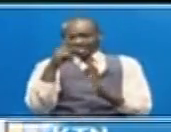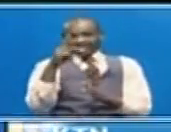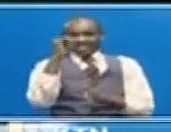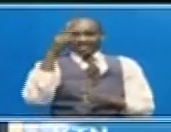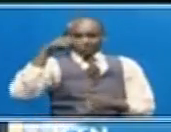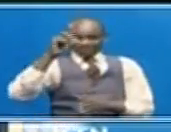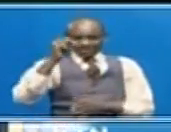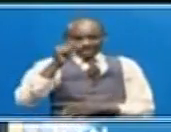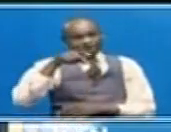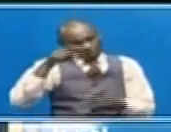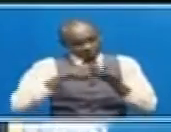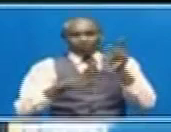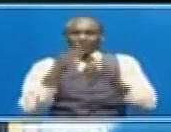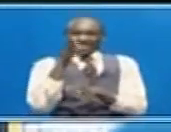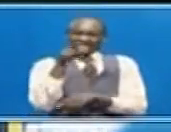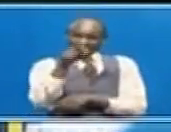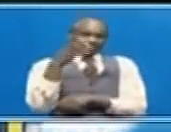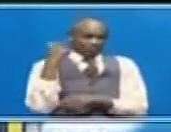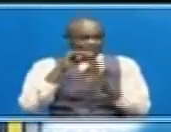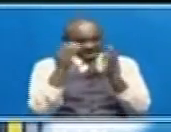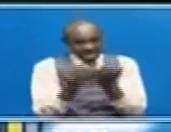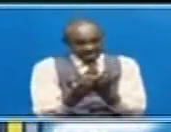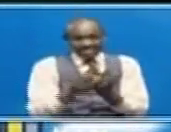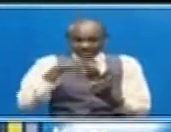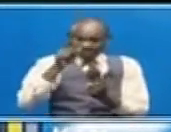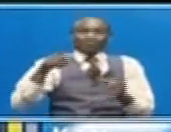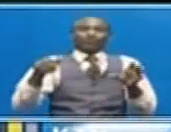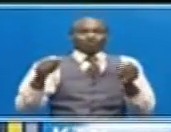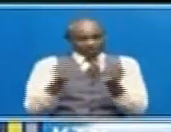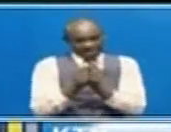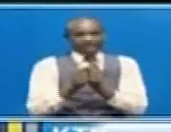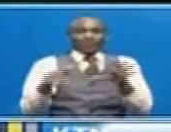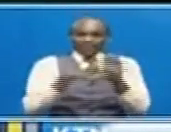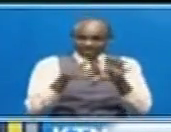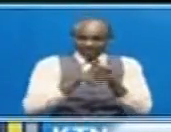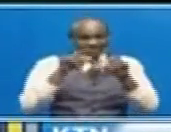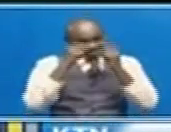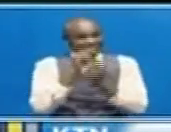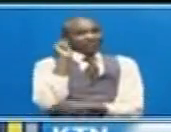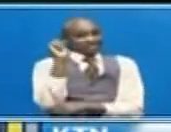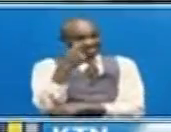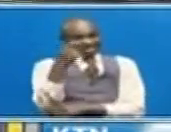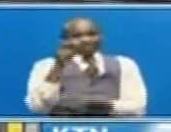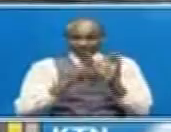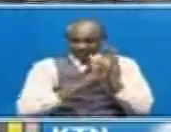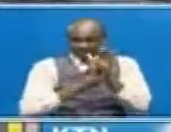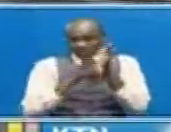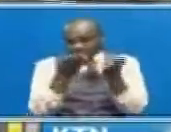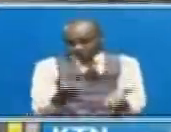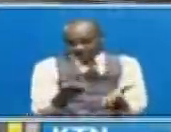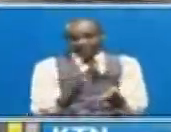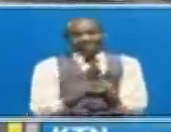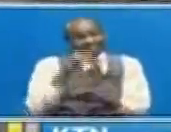this August after they were named in Kenya's World Athletics Championships marathon team. The two marathon giants who clashed at the London Marathon last